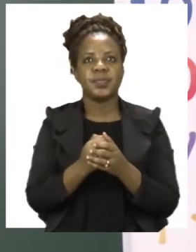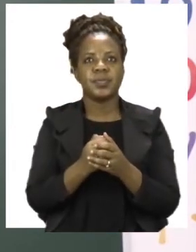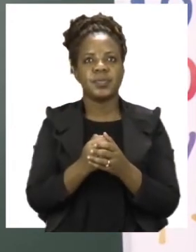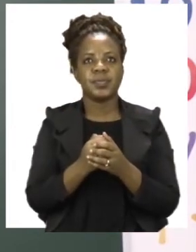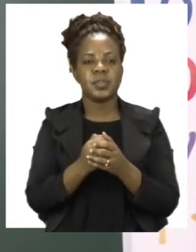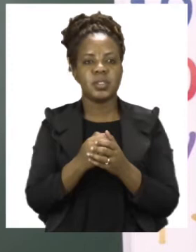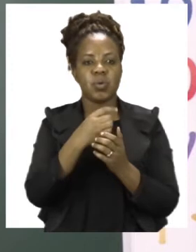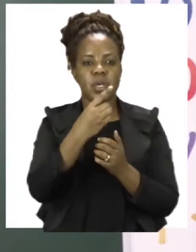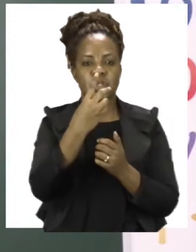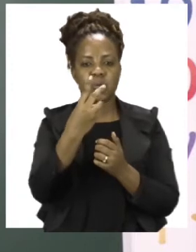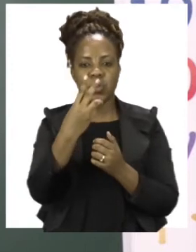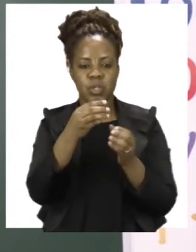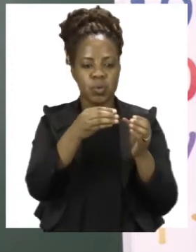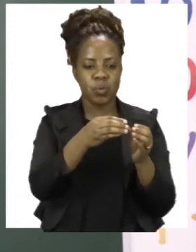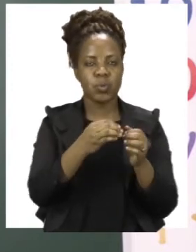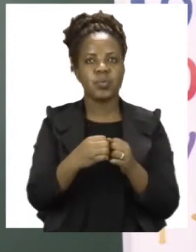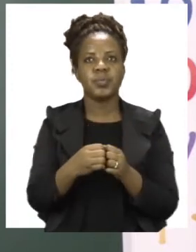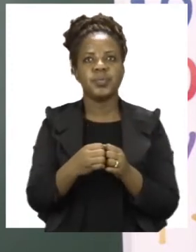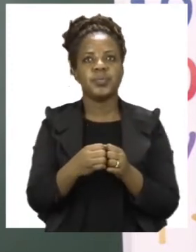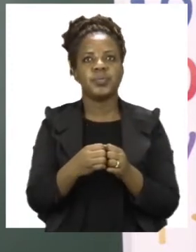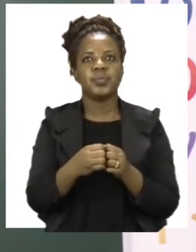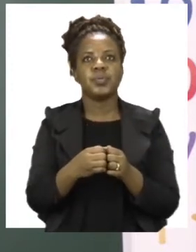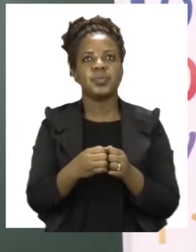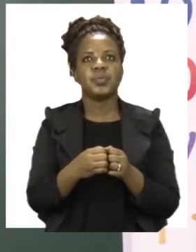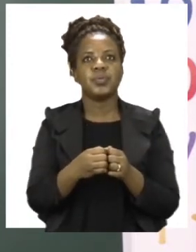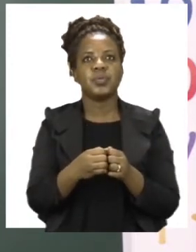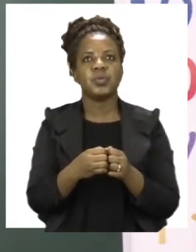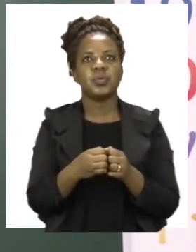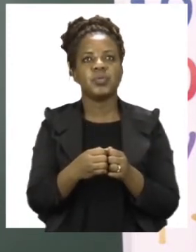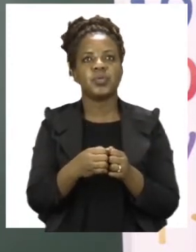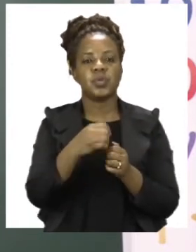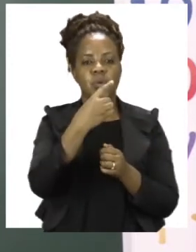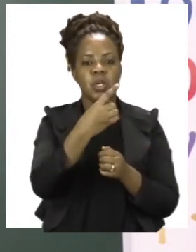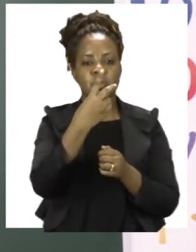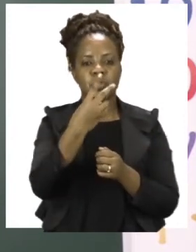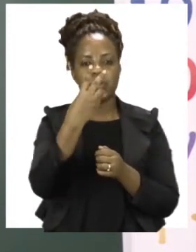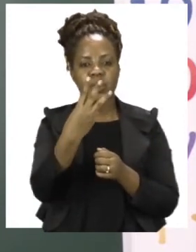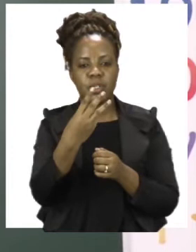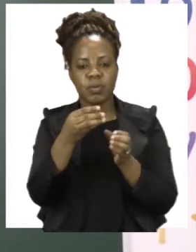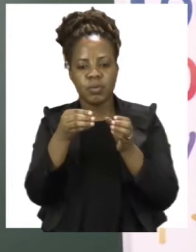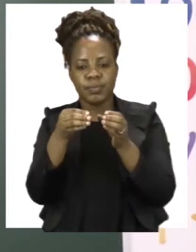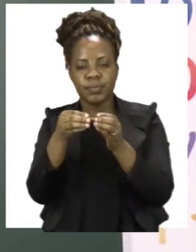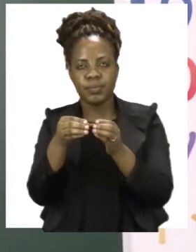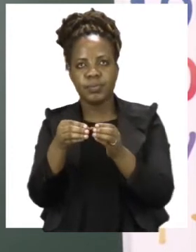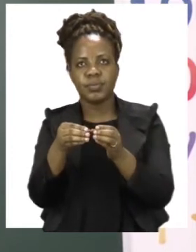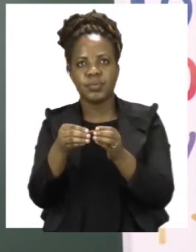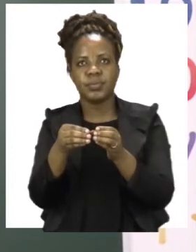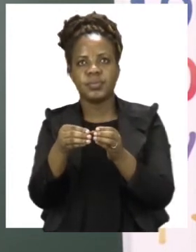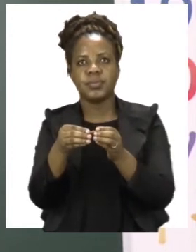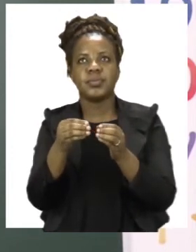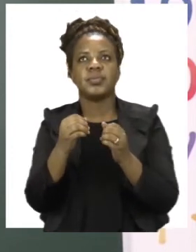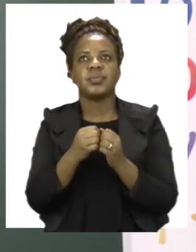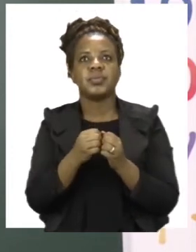2, 3, and we put it on one side. Then we have 1, 2, 3. Then we put it